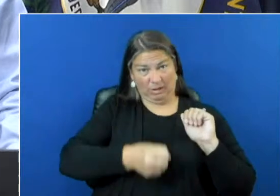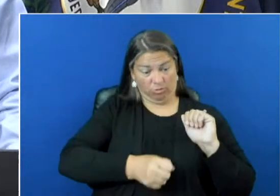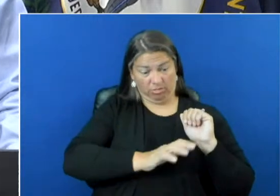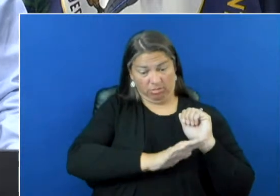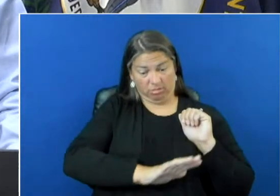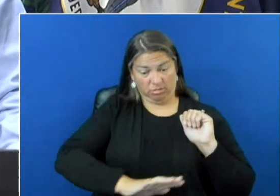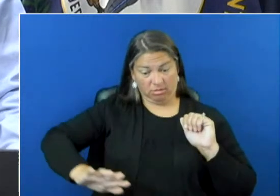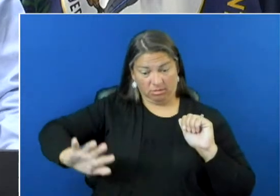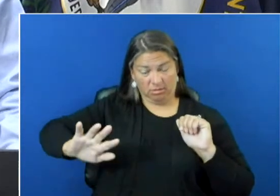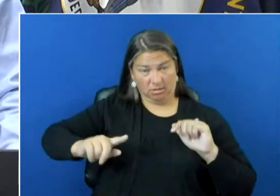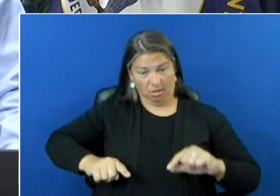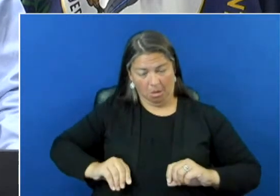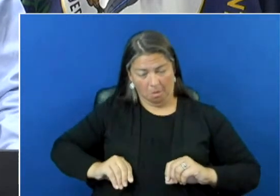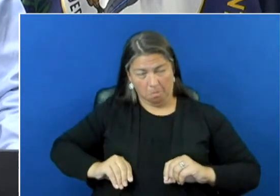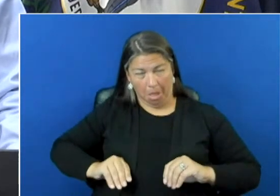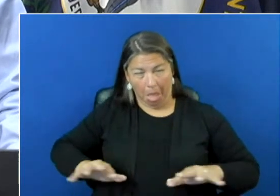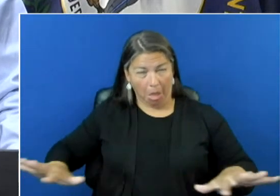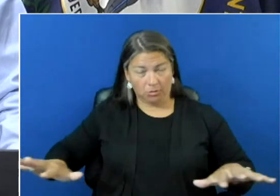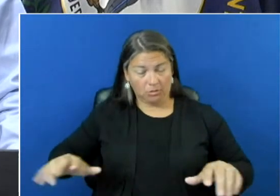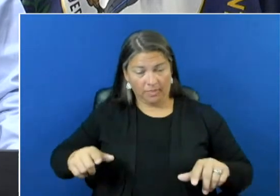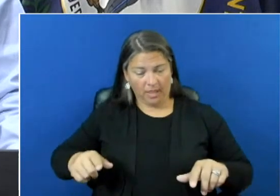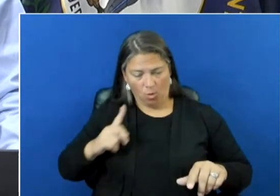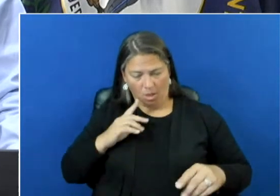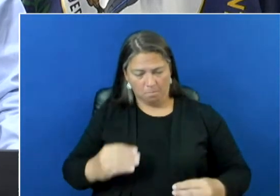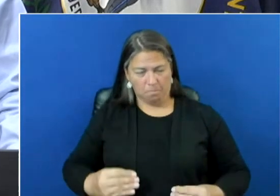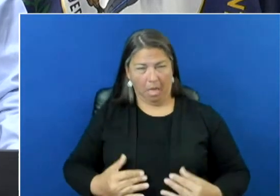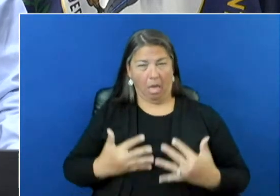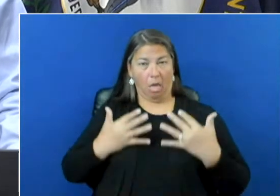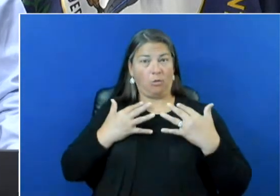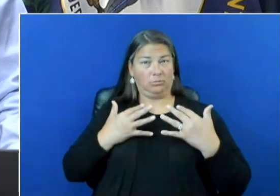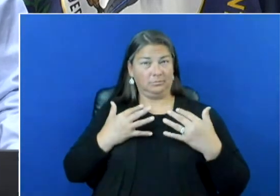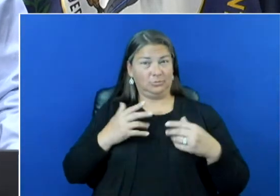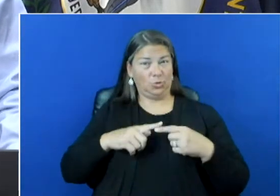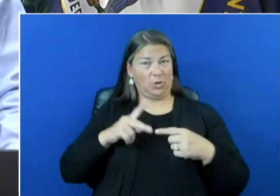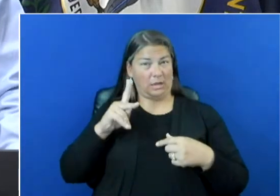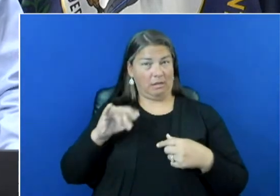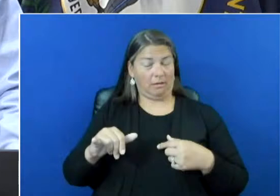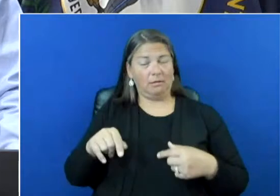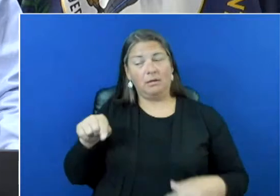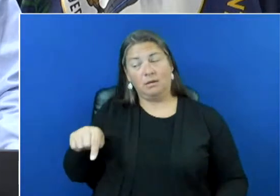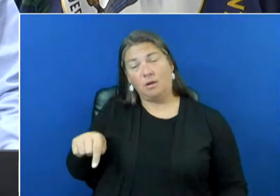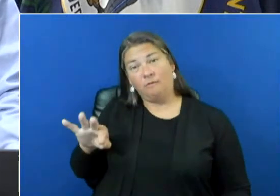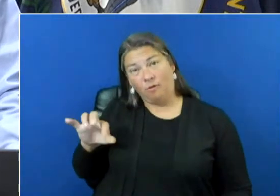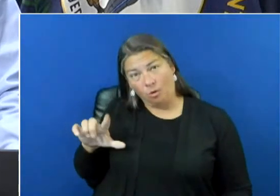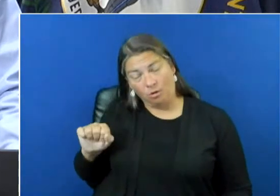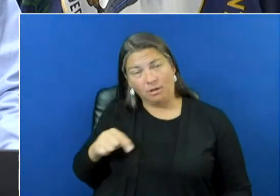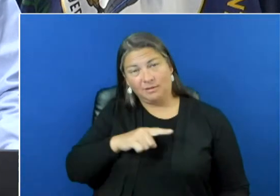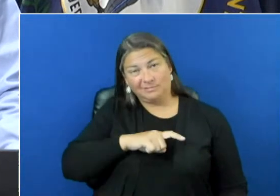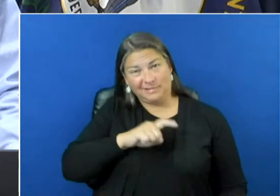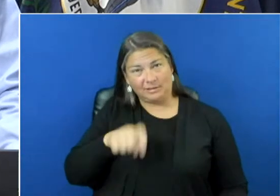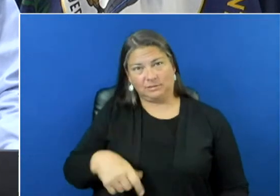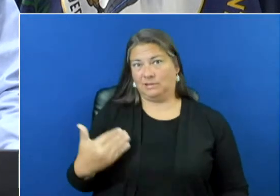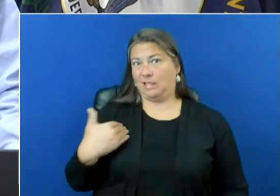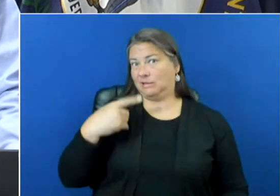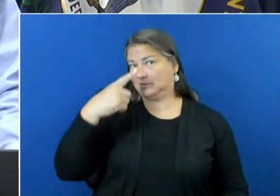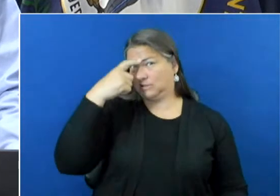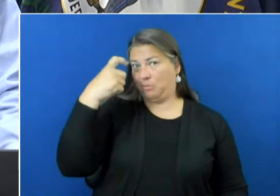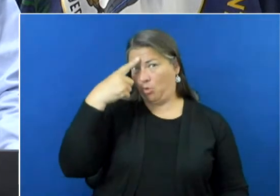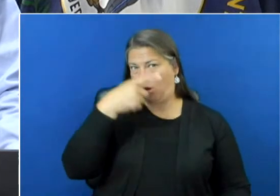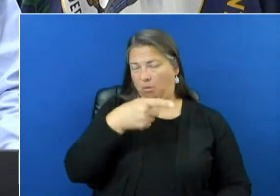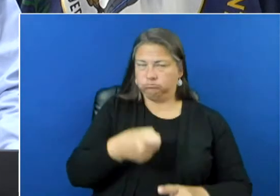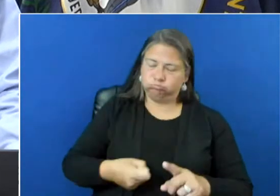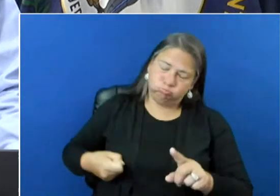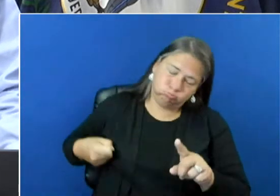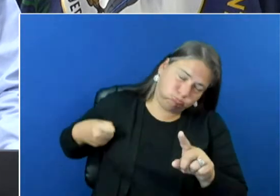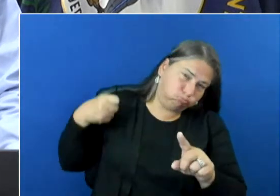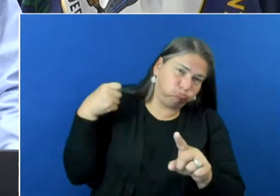after that. So we saw states like Florida and Texas get hit last summer before we got